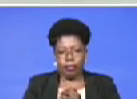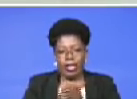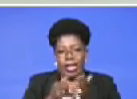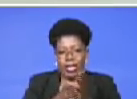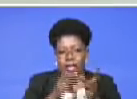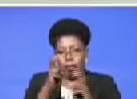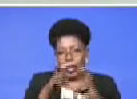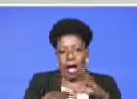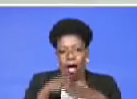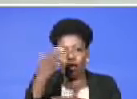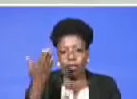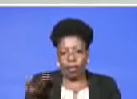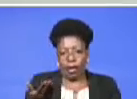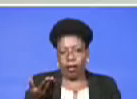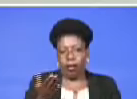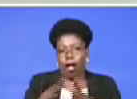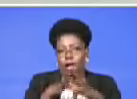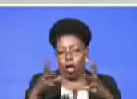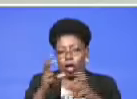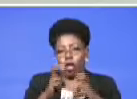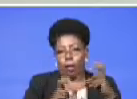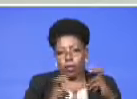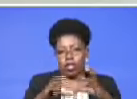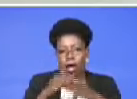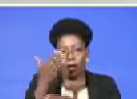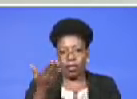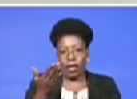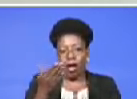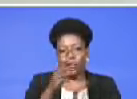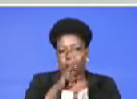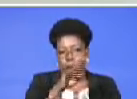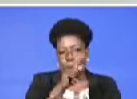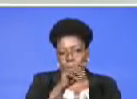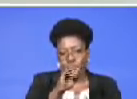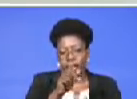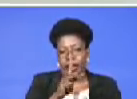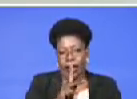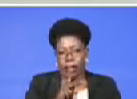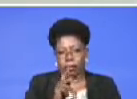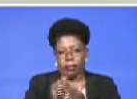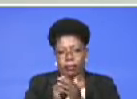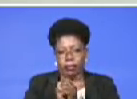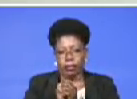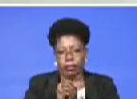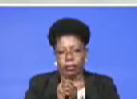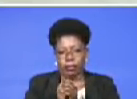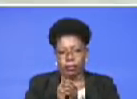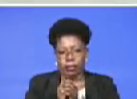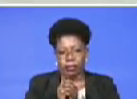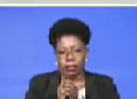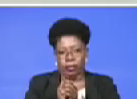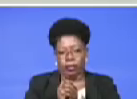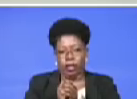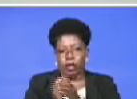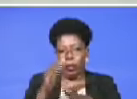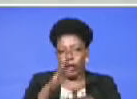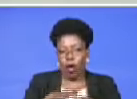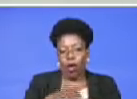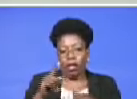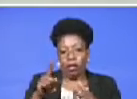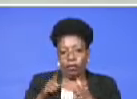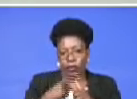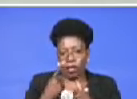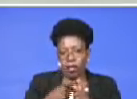out here. Yes, a lot of boats, a lot of competition. But we come out of it really cake. What happened today? Today we went on the first lap to the